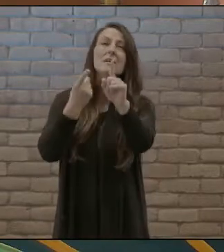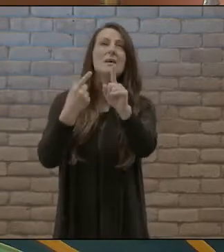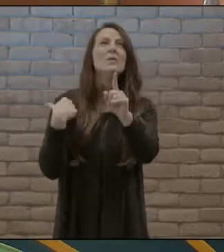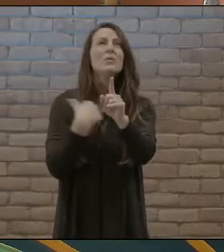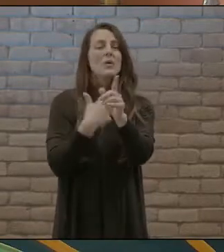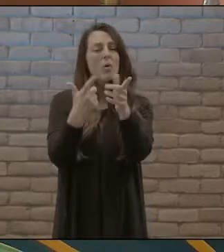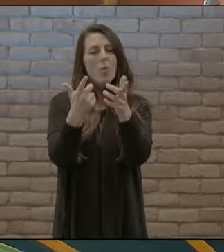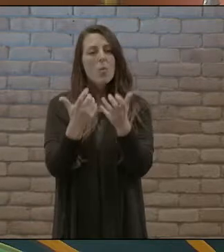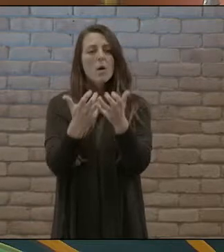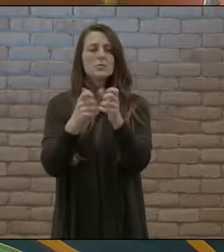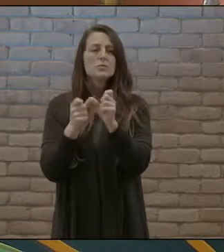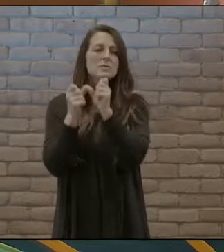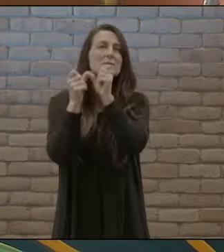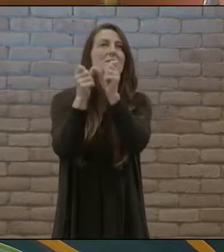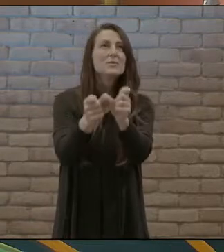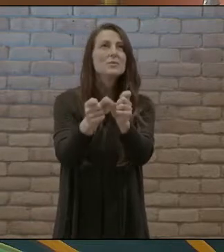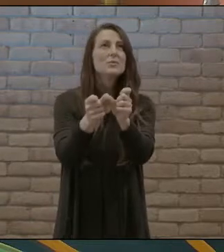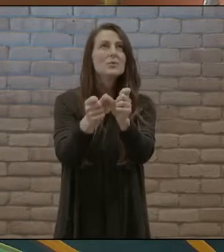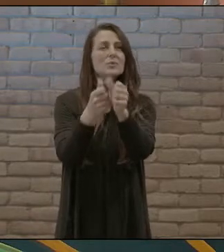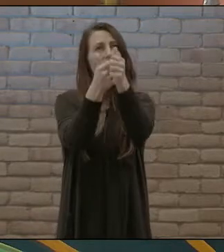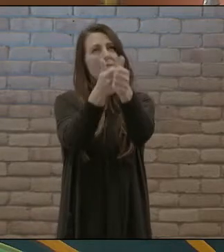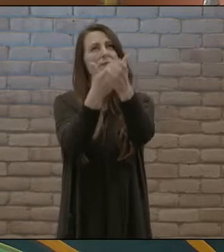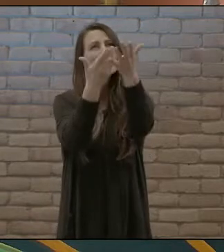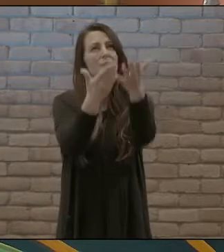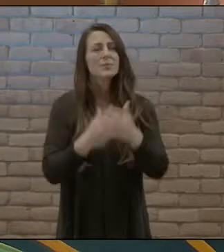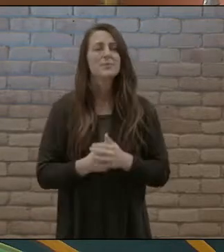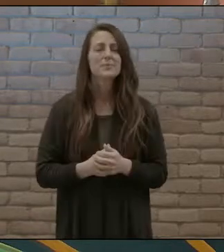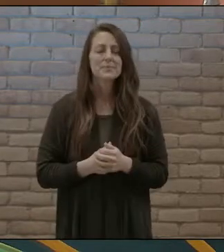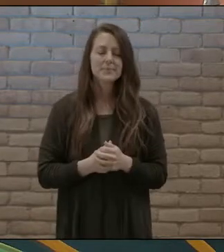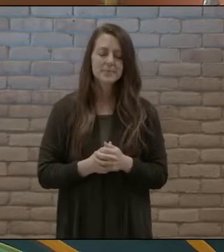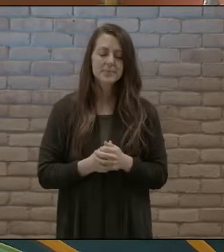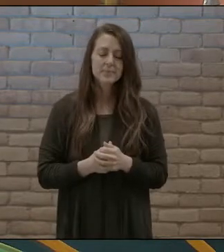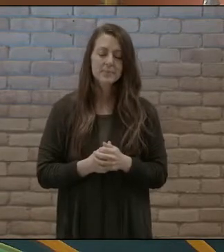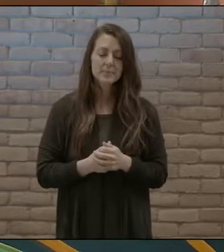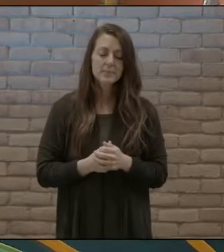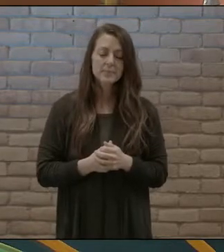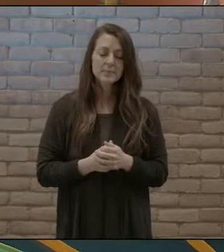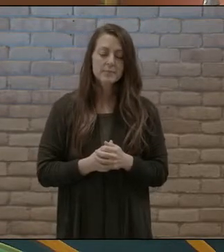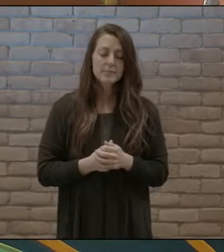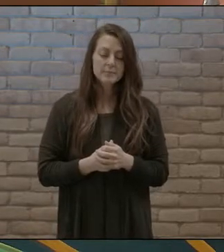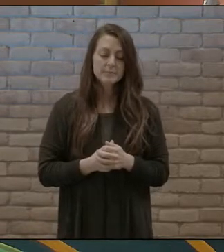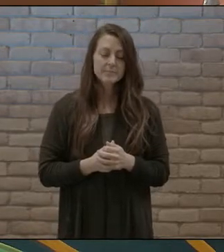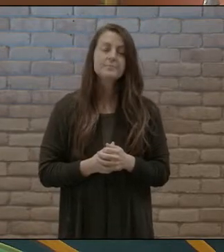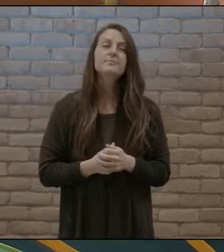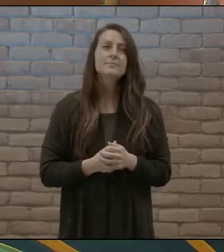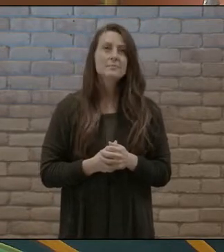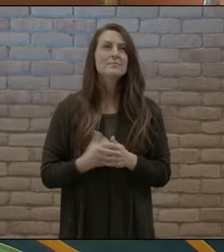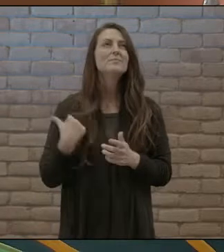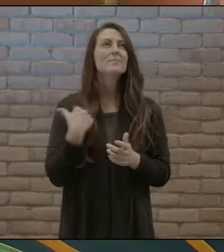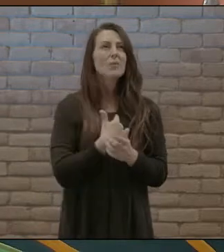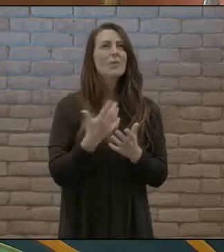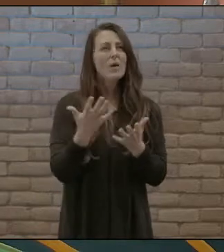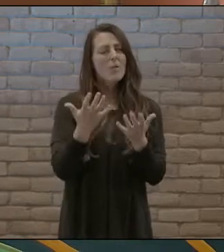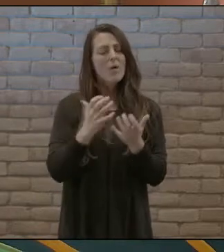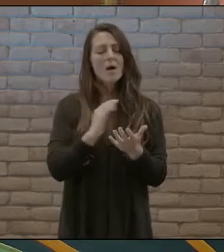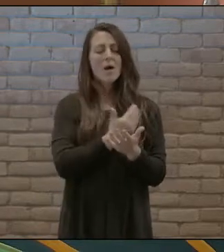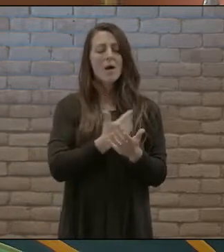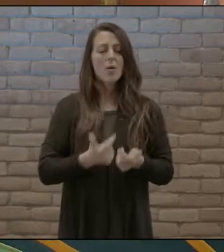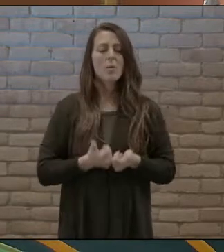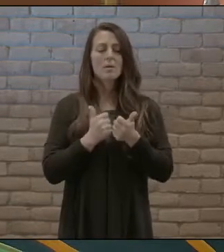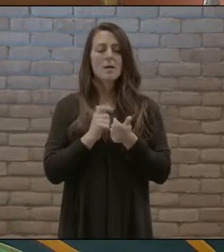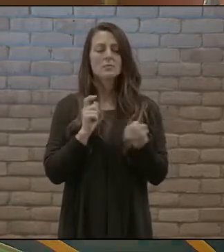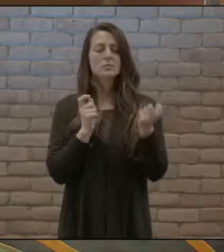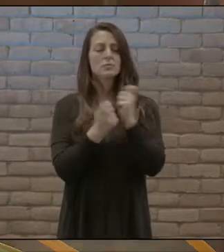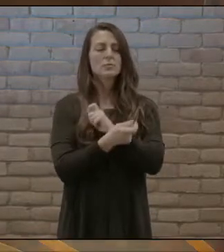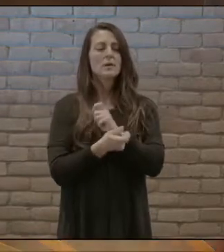disciples of Christ. And as we continue to shape and mold our lives after your Son, we pray the words that he has